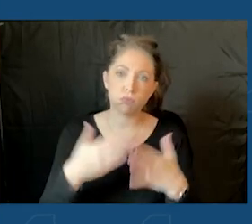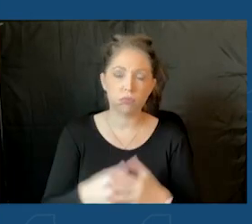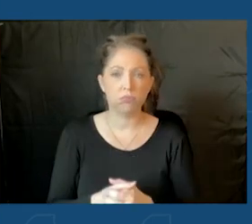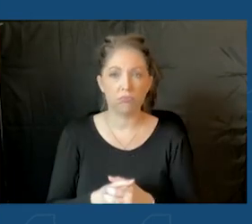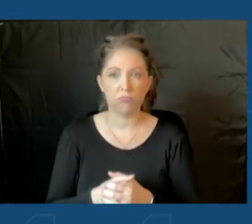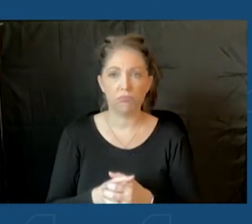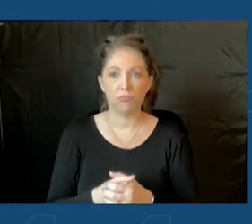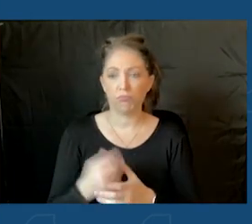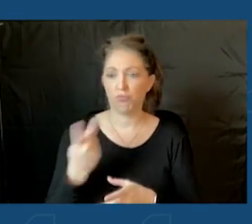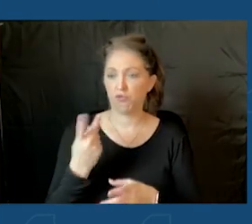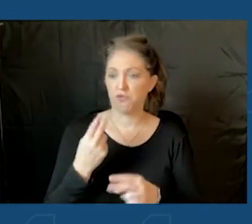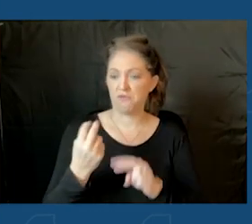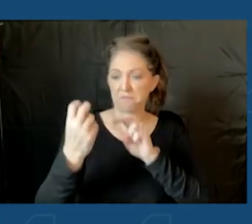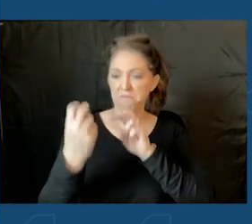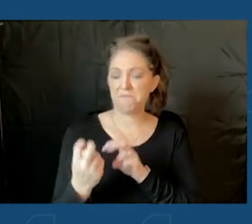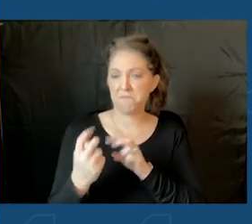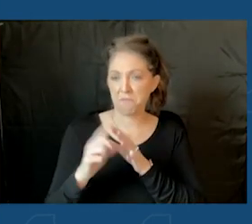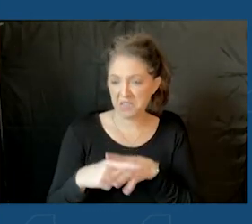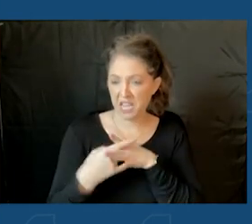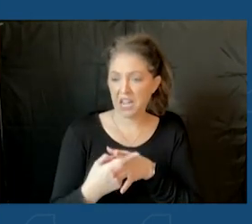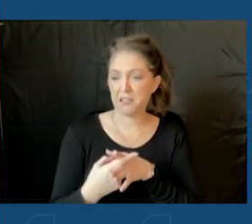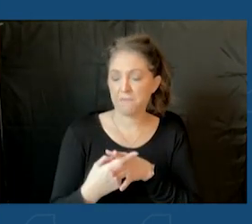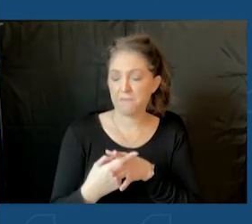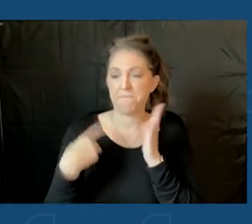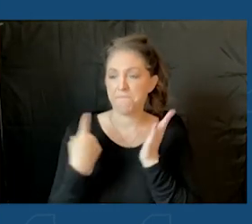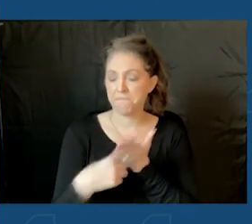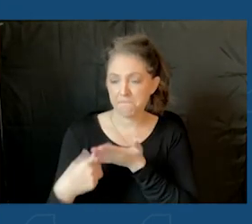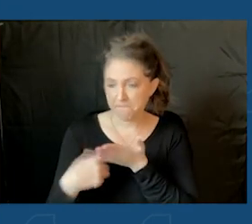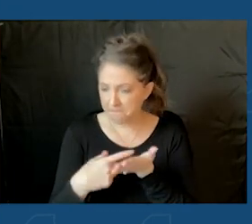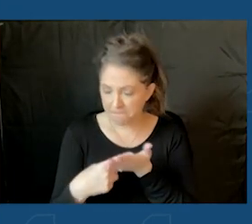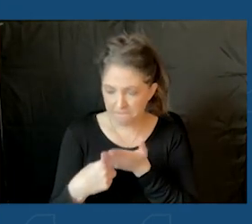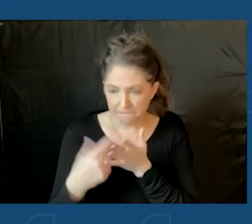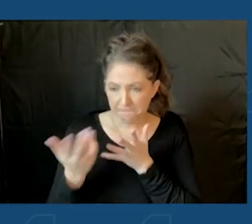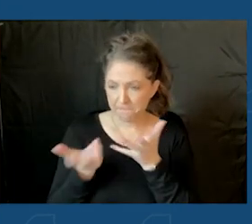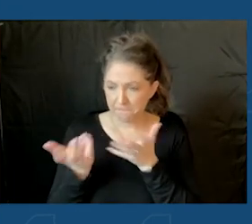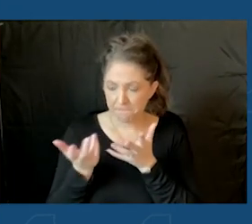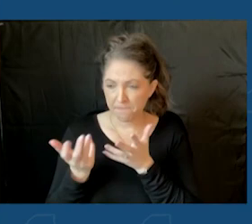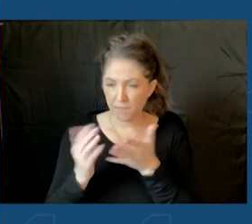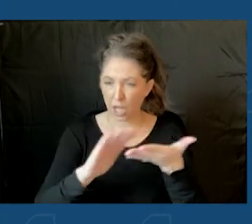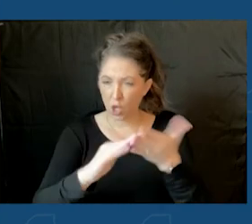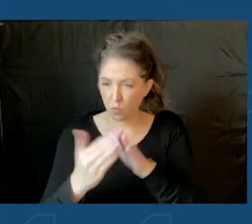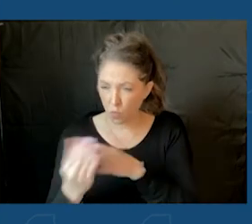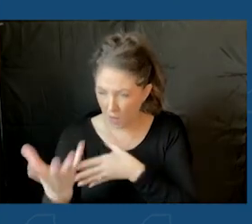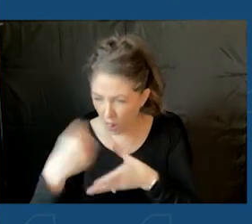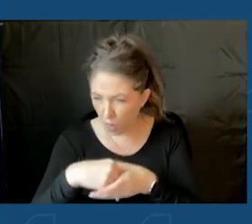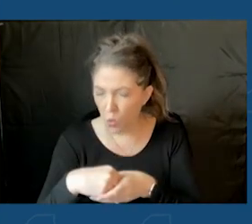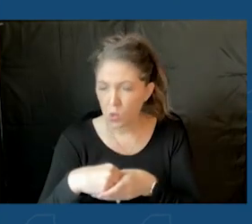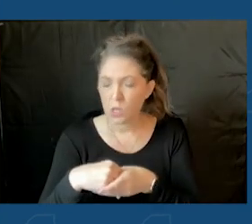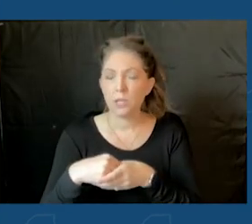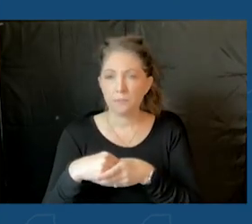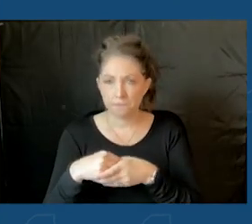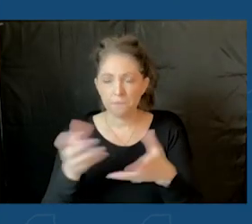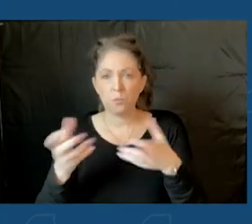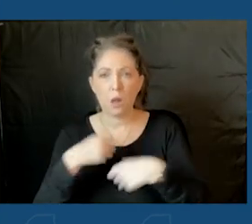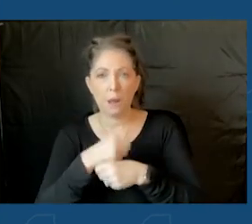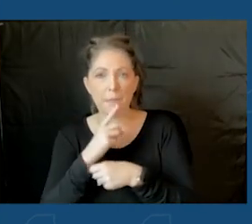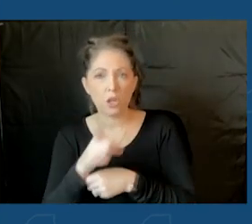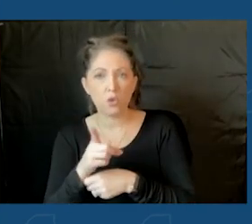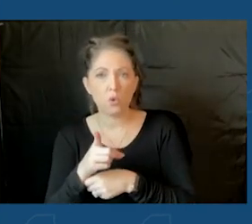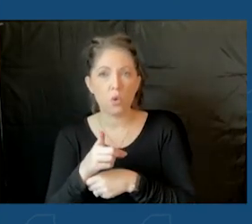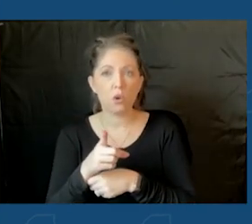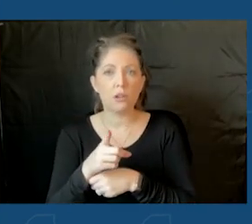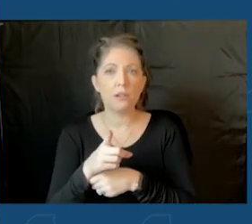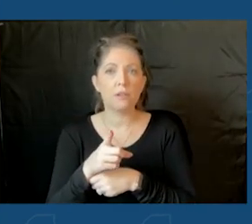from the very beginning and we talked about making sure how the community was included. We wanted to make sure that we did something that has